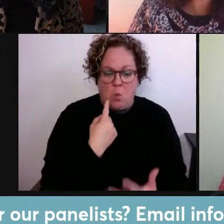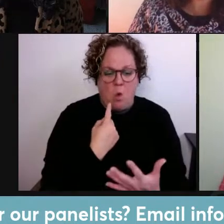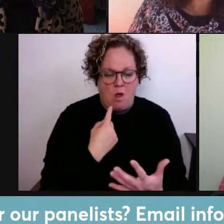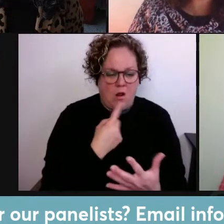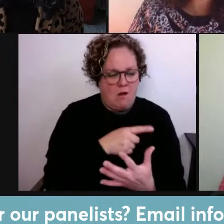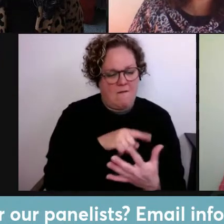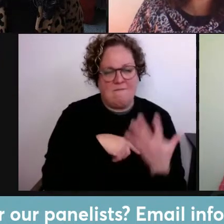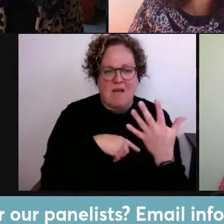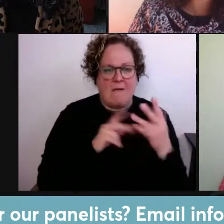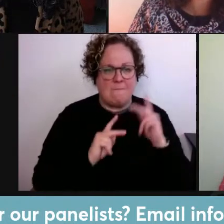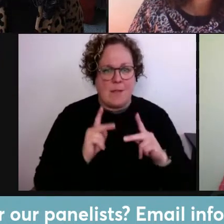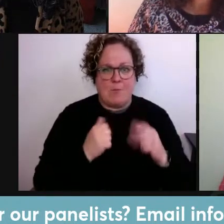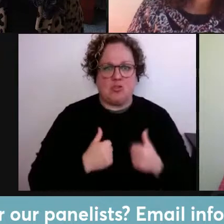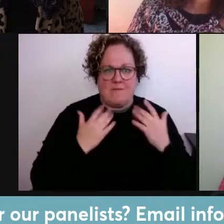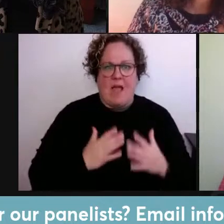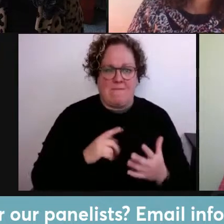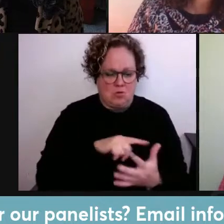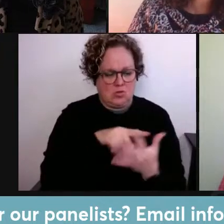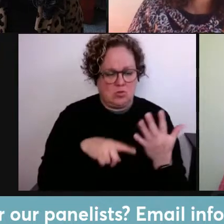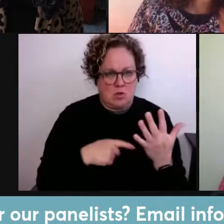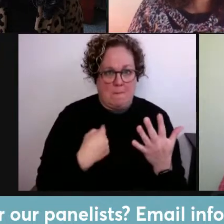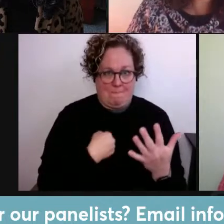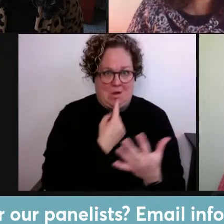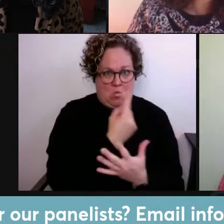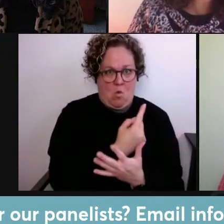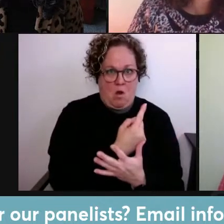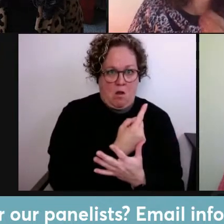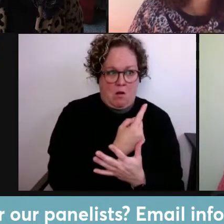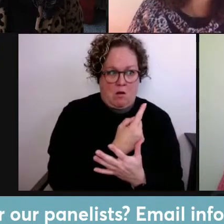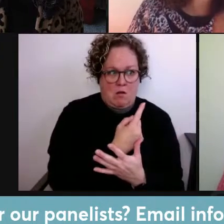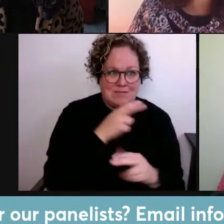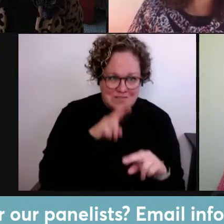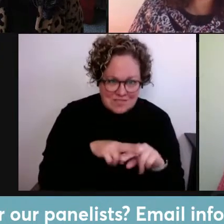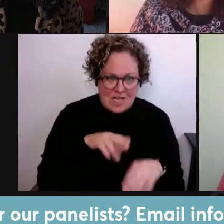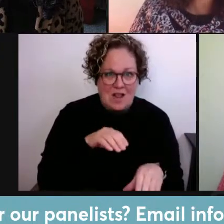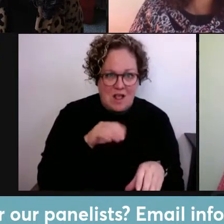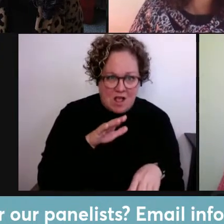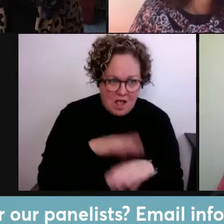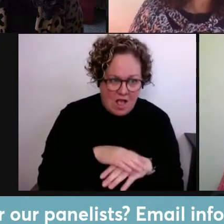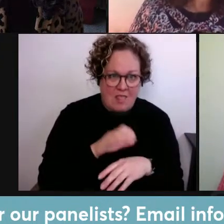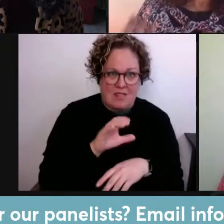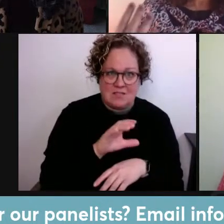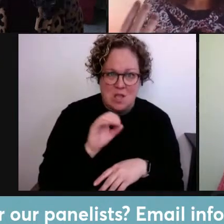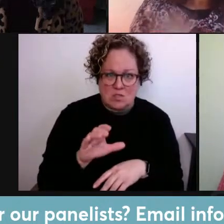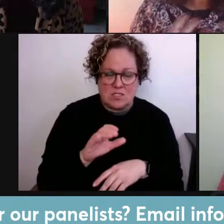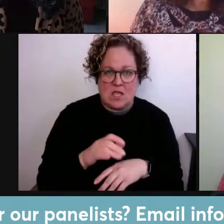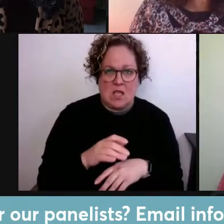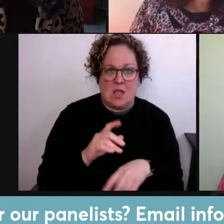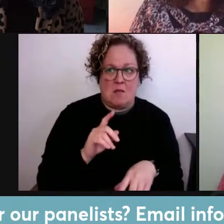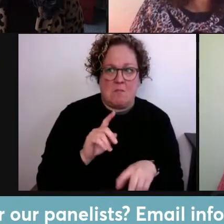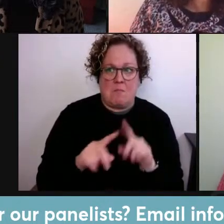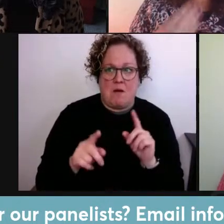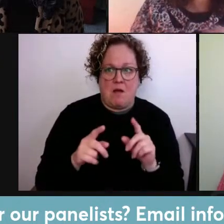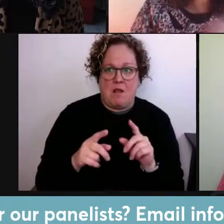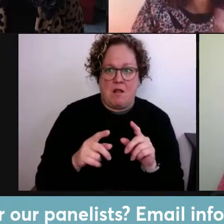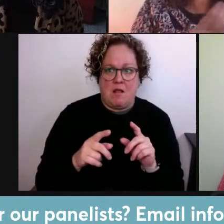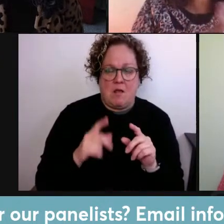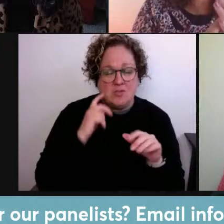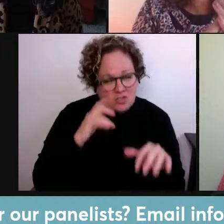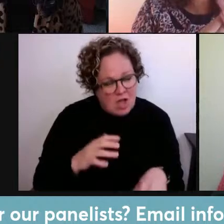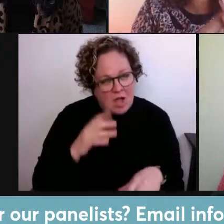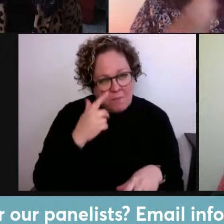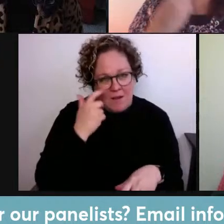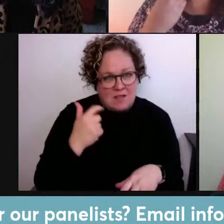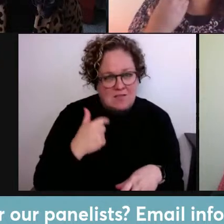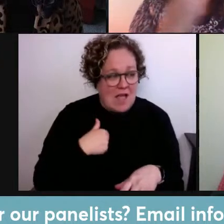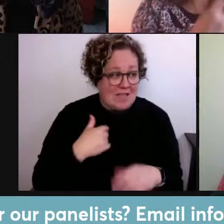was sitting on a COC. And it's still disturbing because I still feel like my voice doesn't